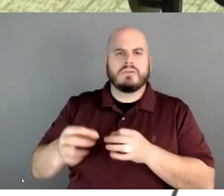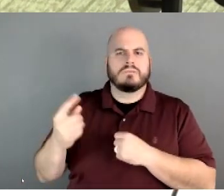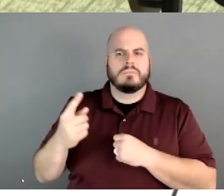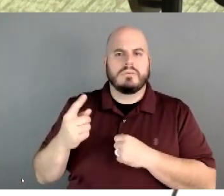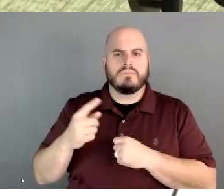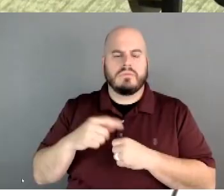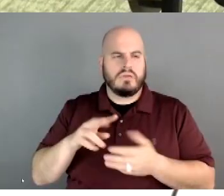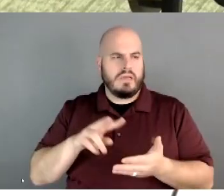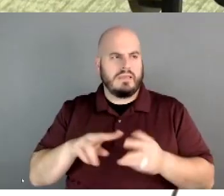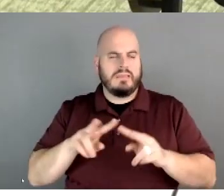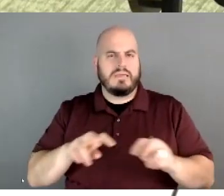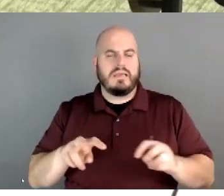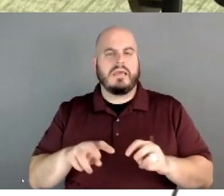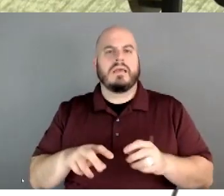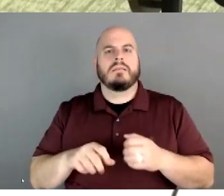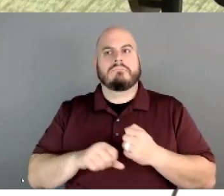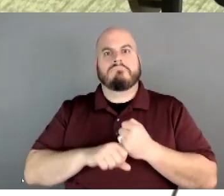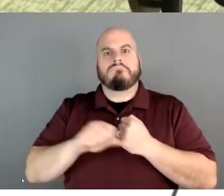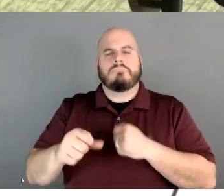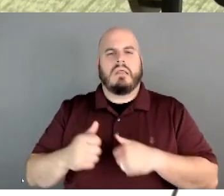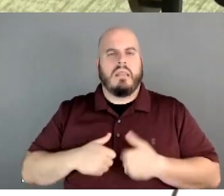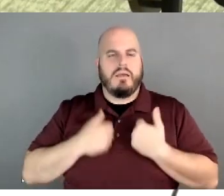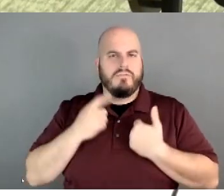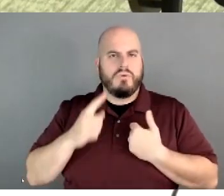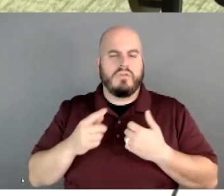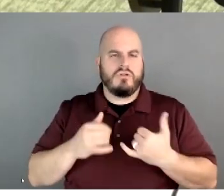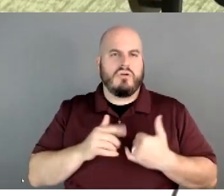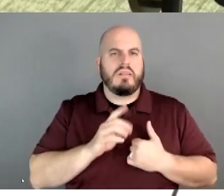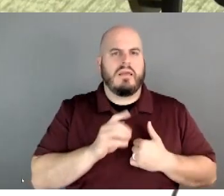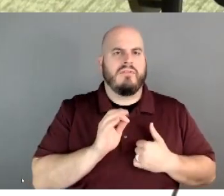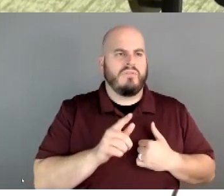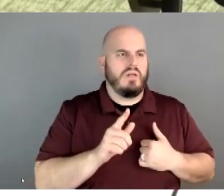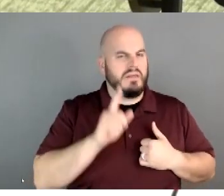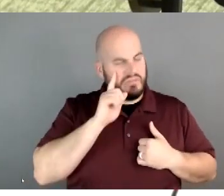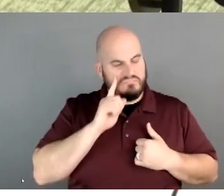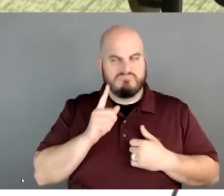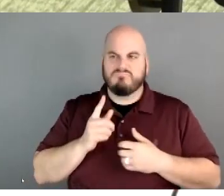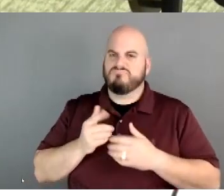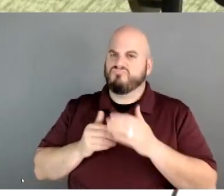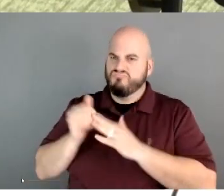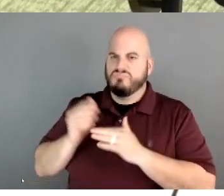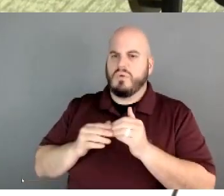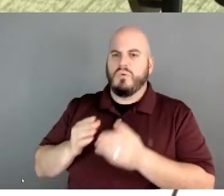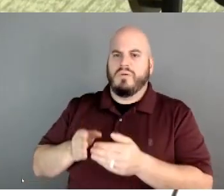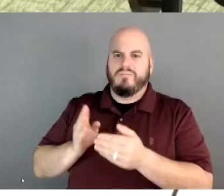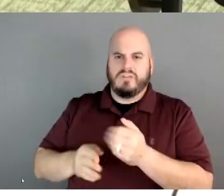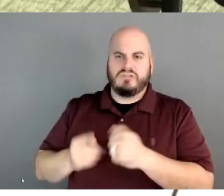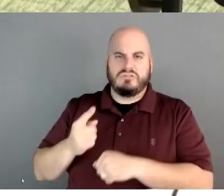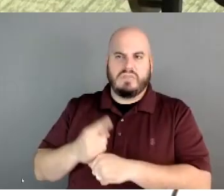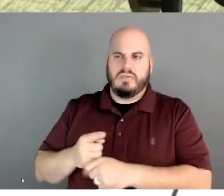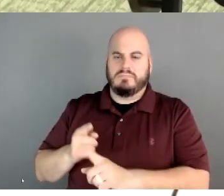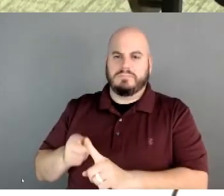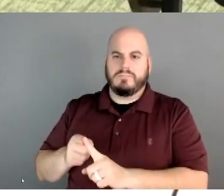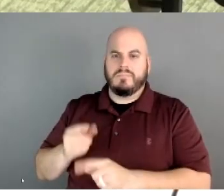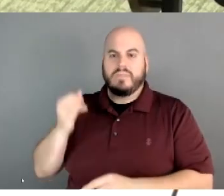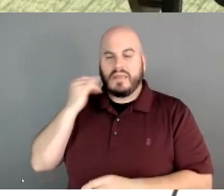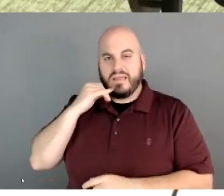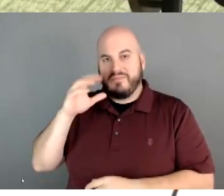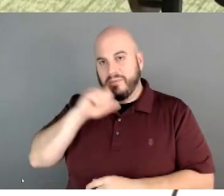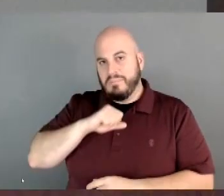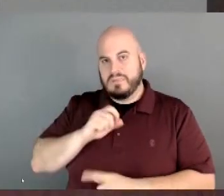life of the existing landfill, we feel really comfortable with we're going to hit our finish date, even if, say, we had missed our target with